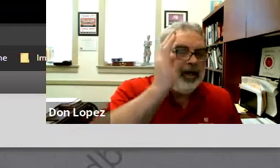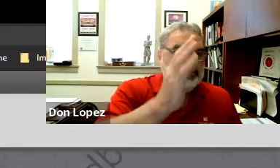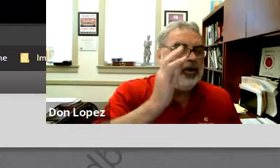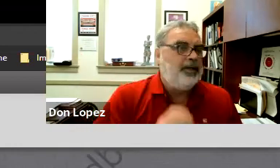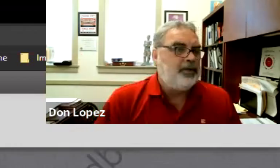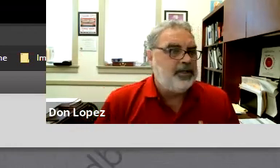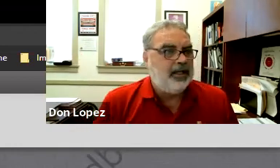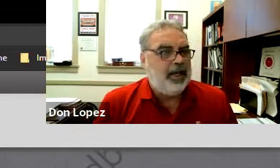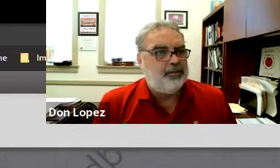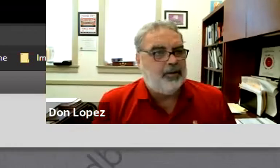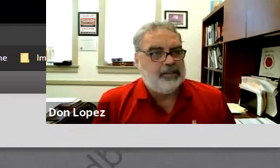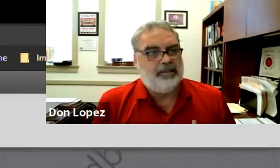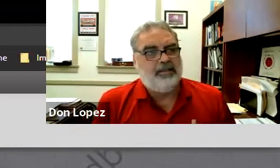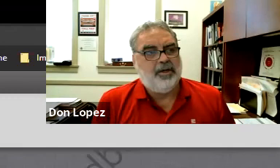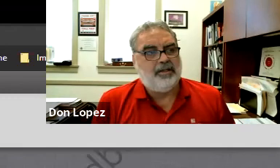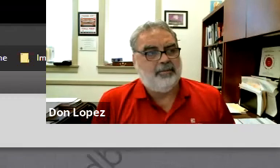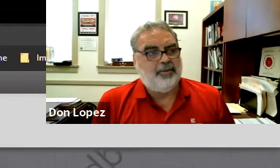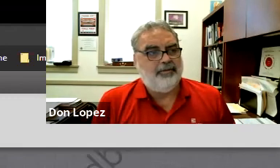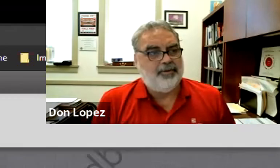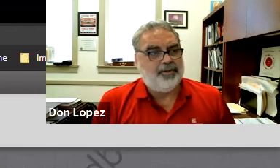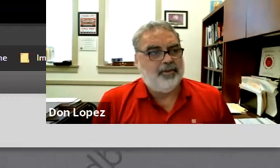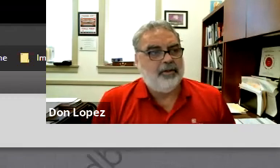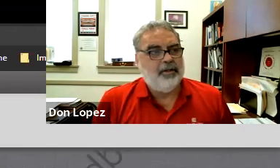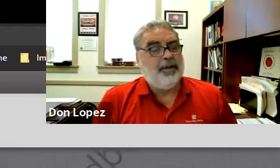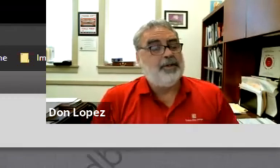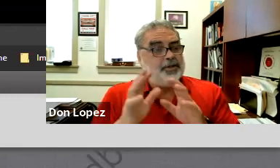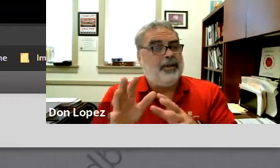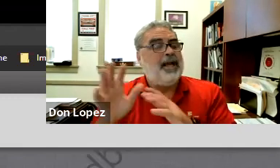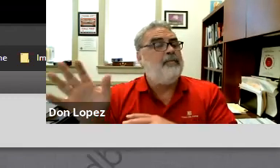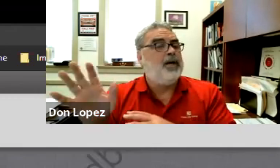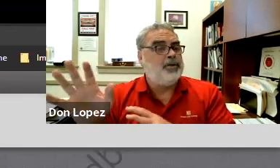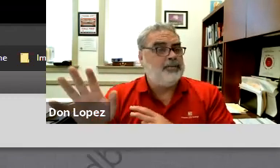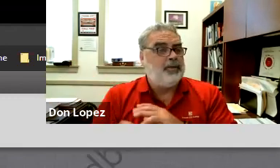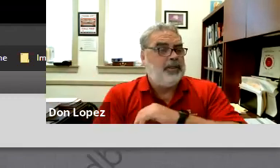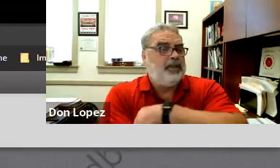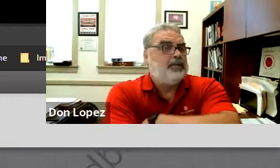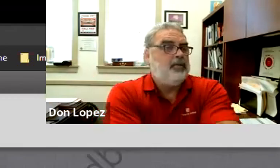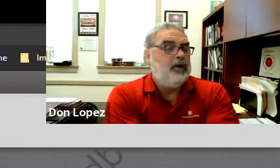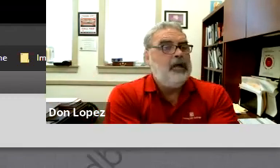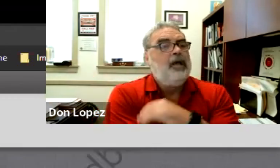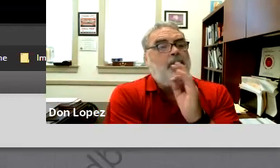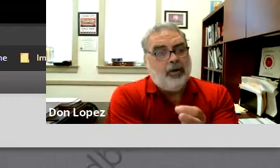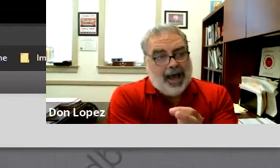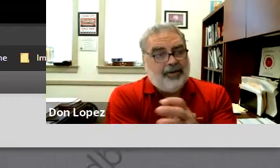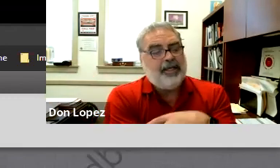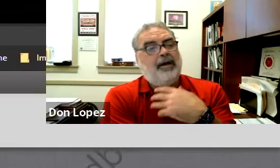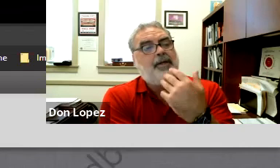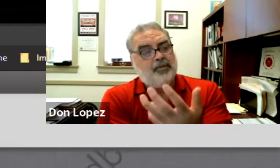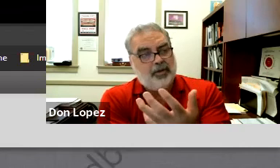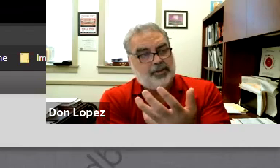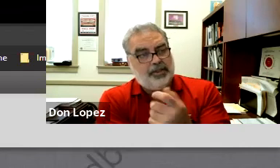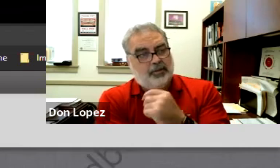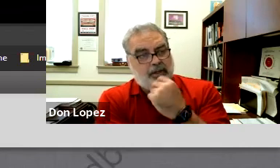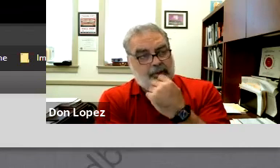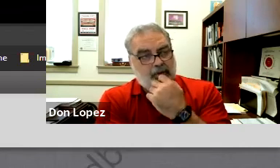here and do our resource allocation process as well at some point in the future, because there's a planning module that's built into this as well. We don't have it yet, but it's